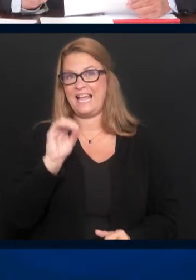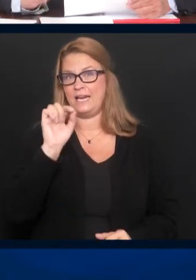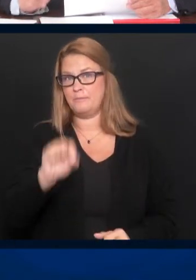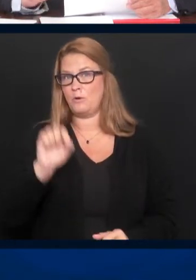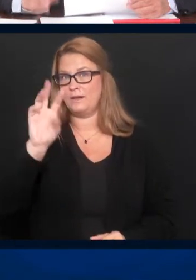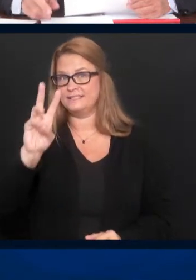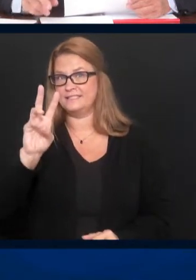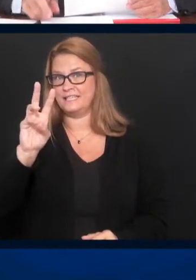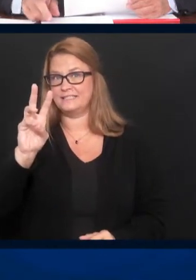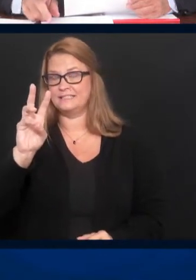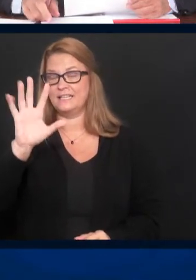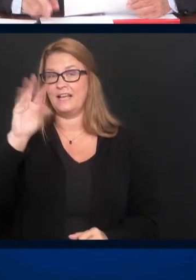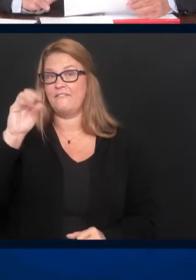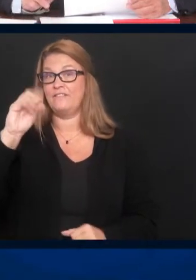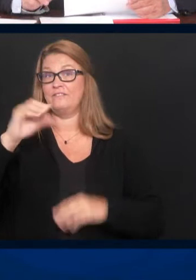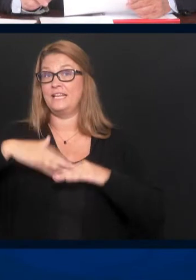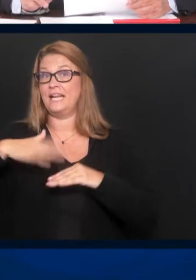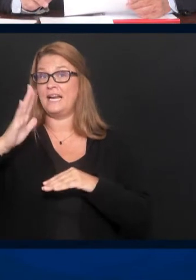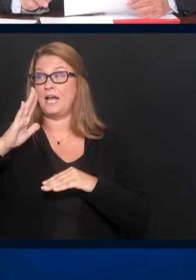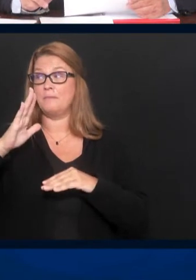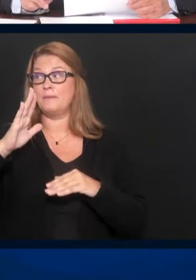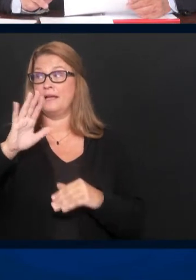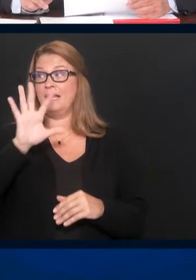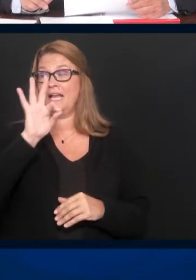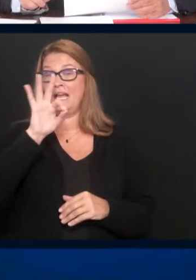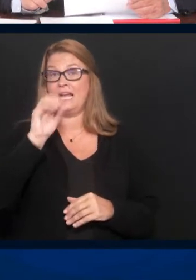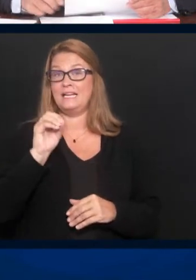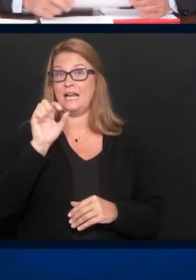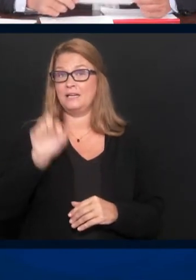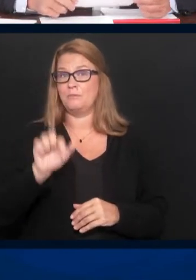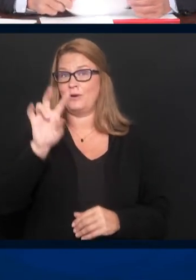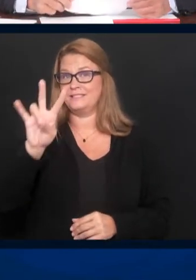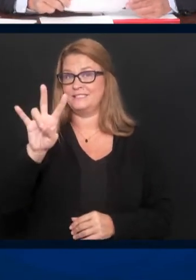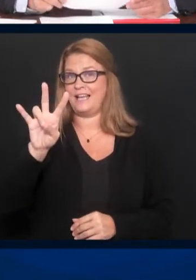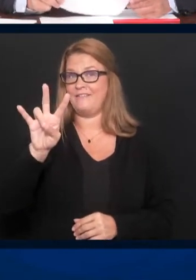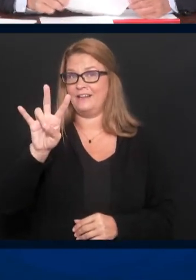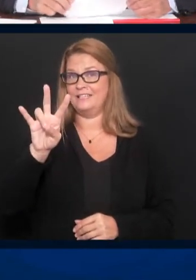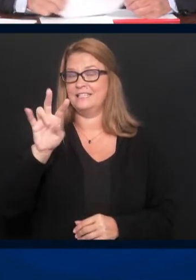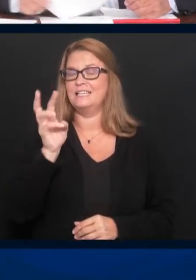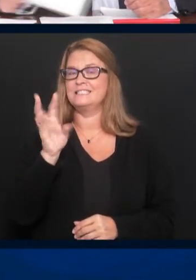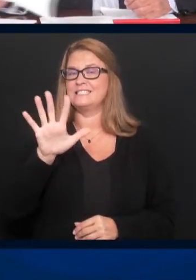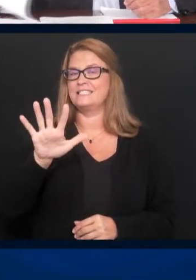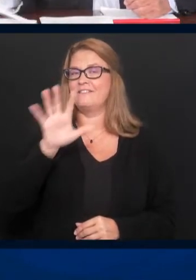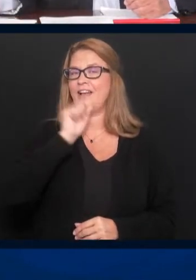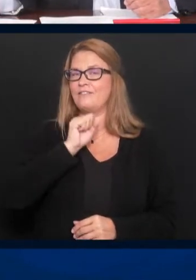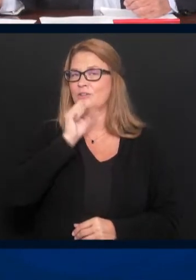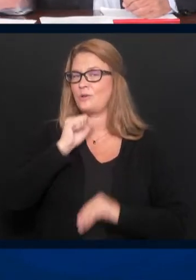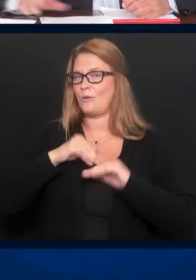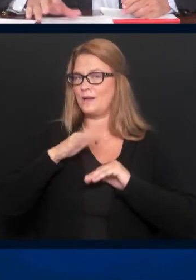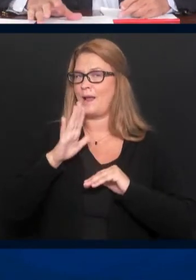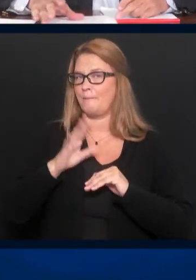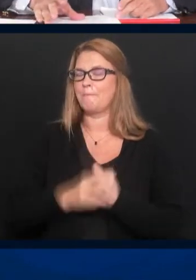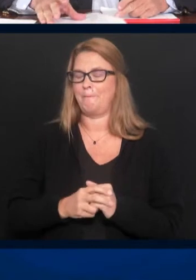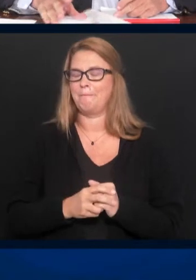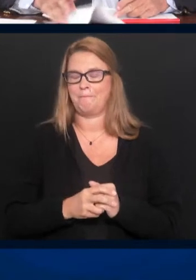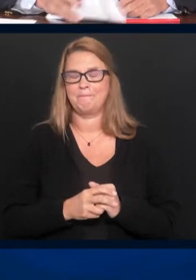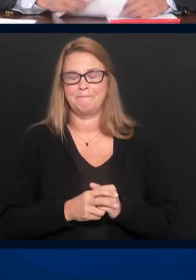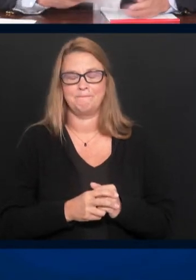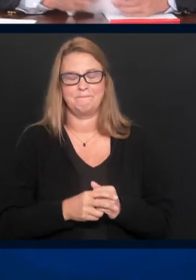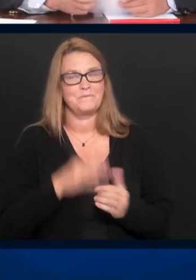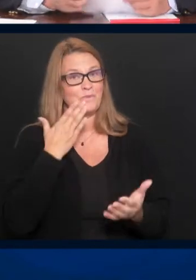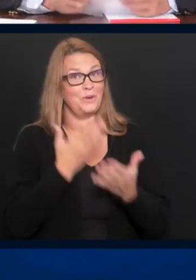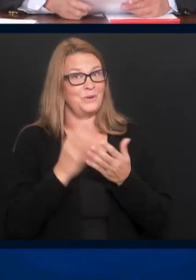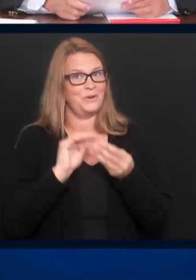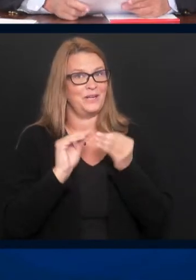80.6 of those 50 and older and 90.7 of those that are 65 and older. So good